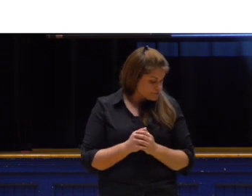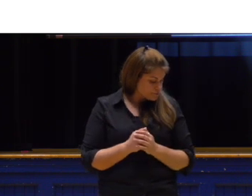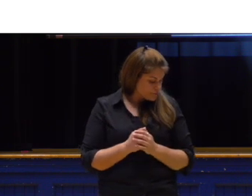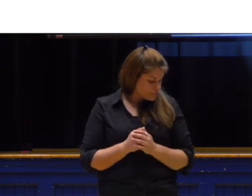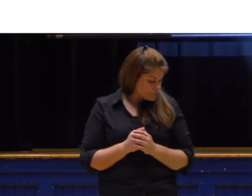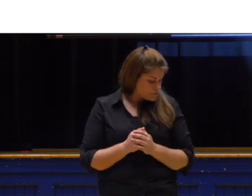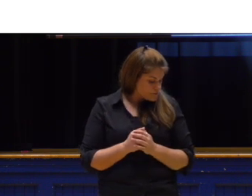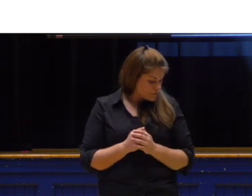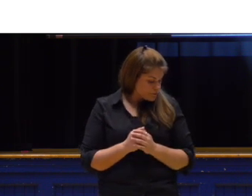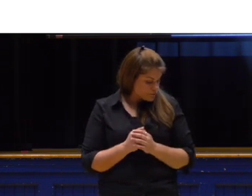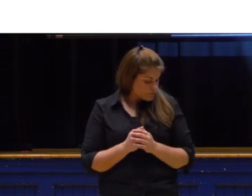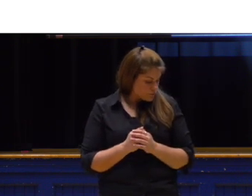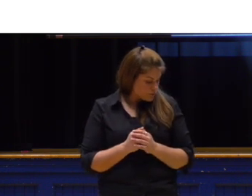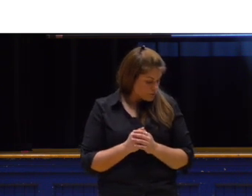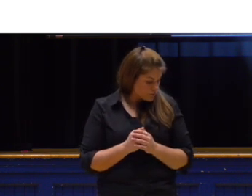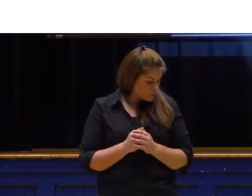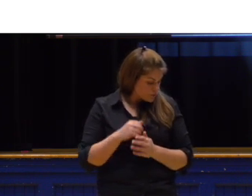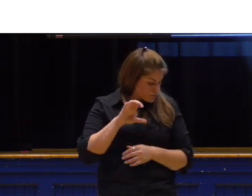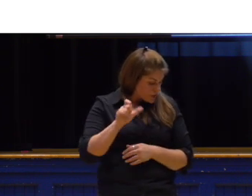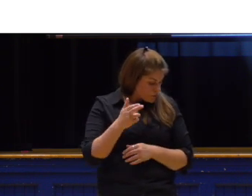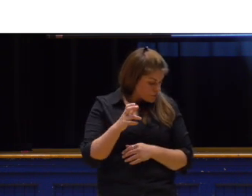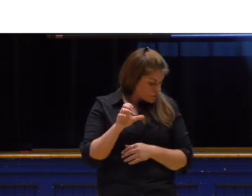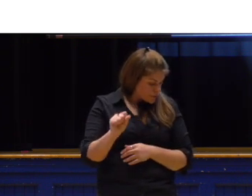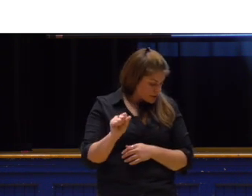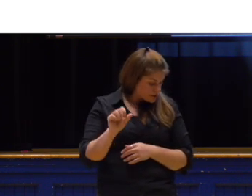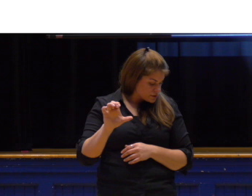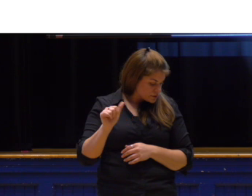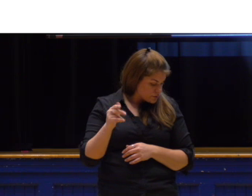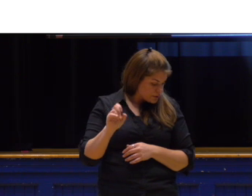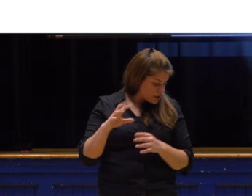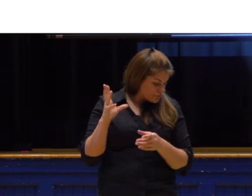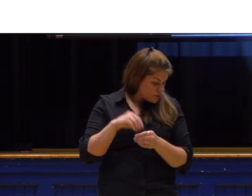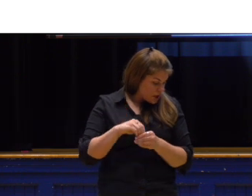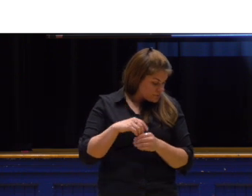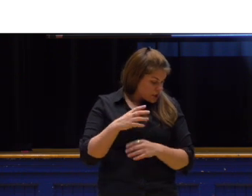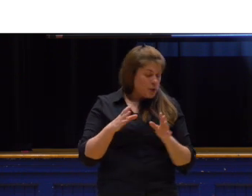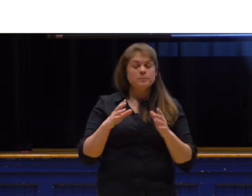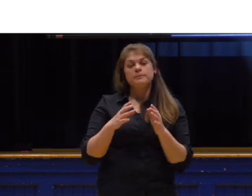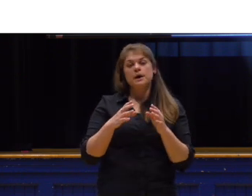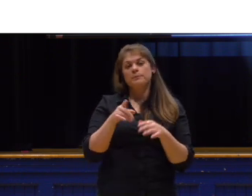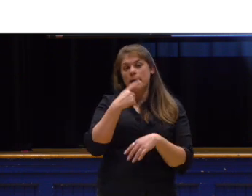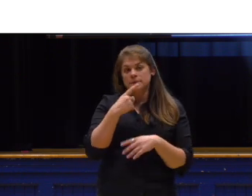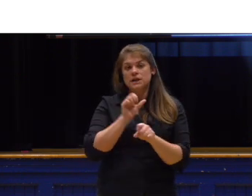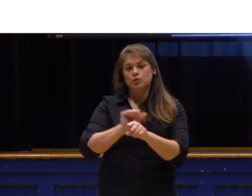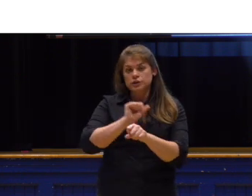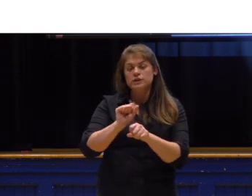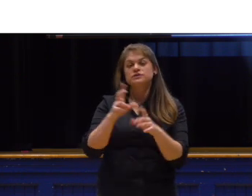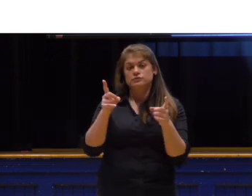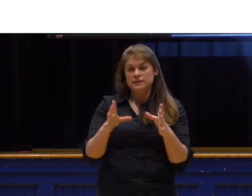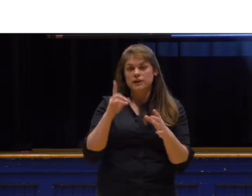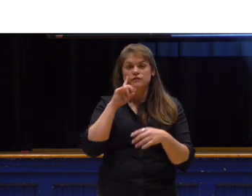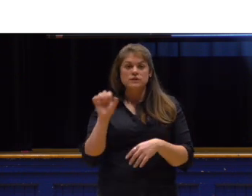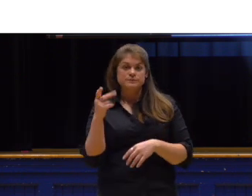and communication with elected officials. Chris Signoli, as I mentioned, is the Department of Public Works Director for the City of Springfield.